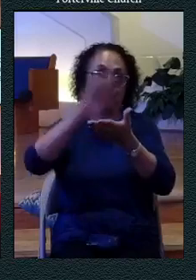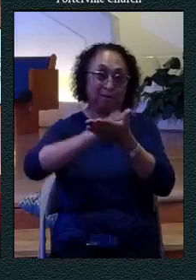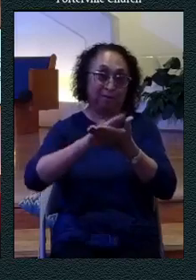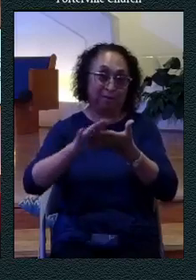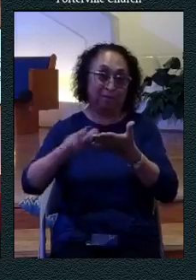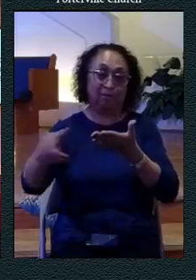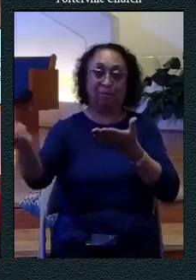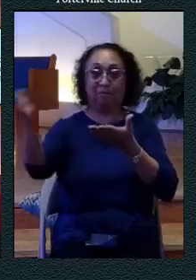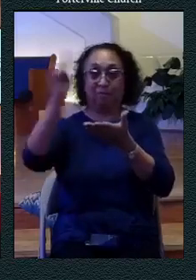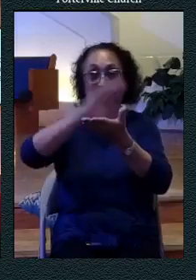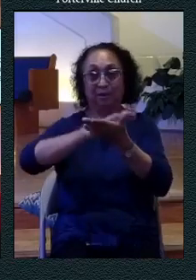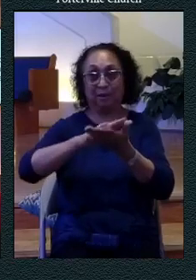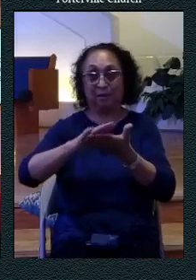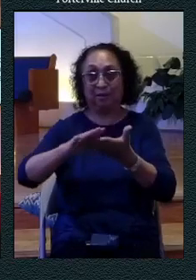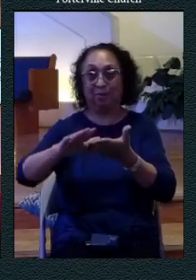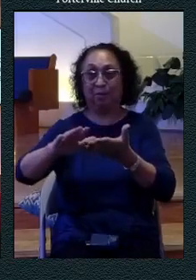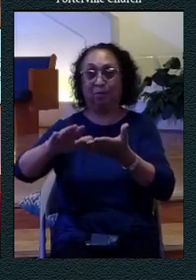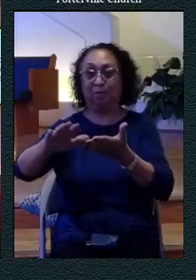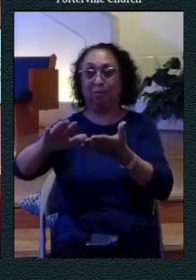Holy, holy,